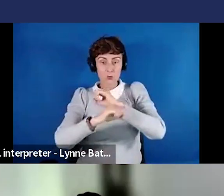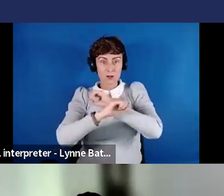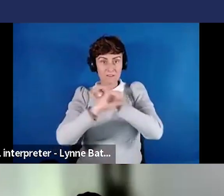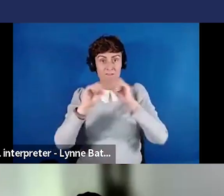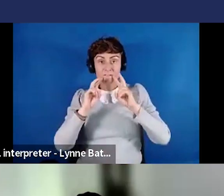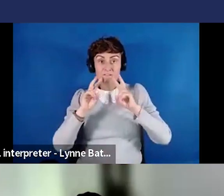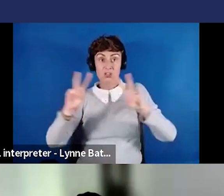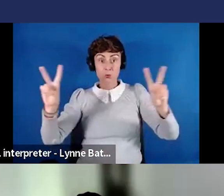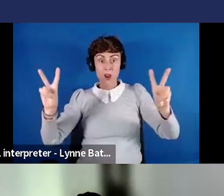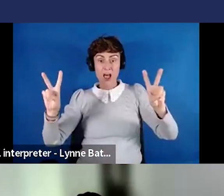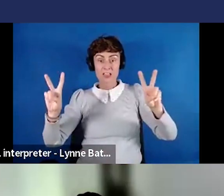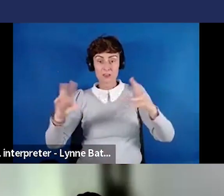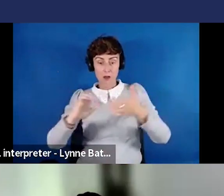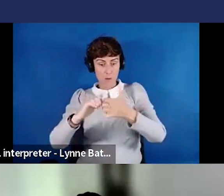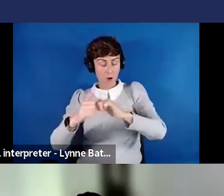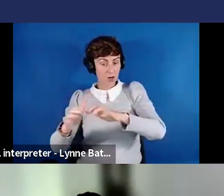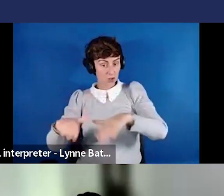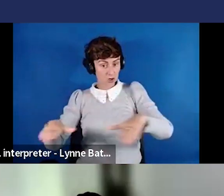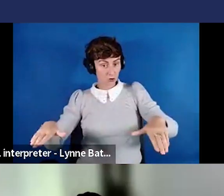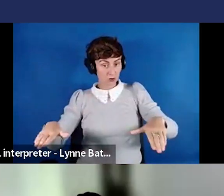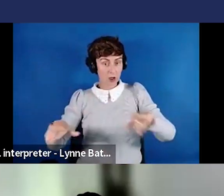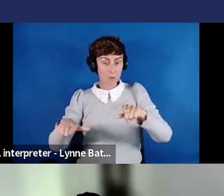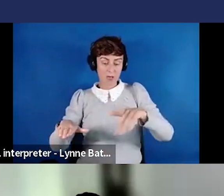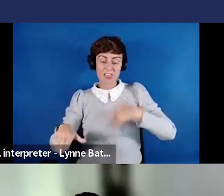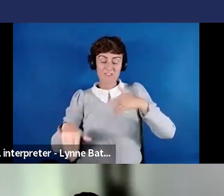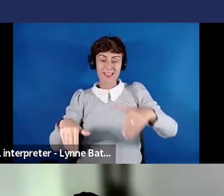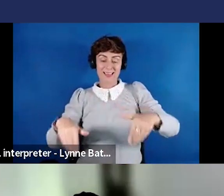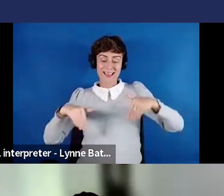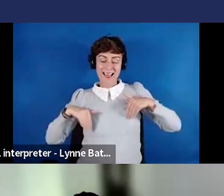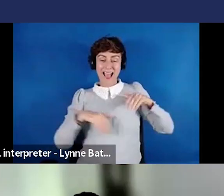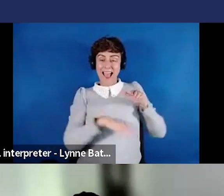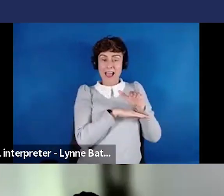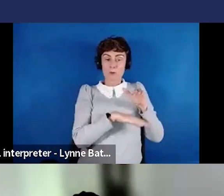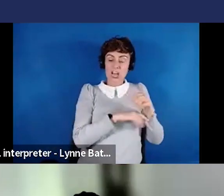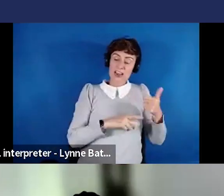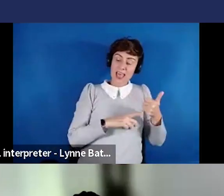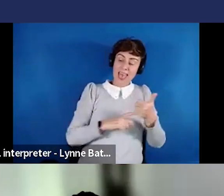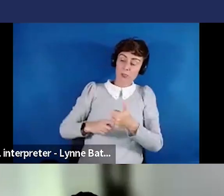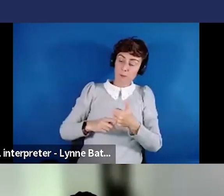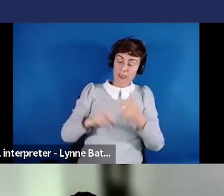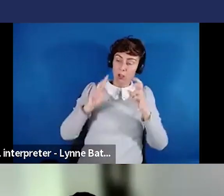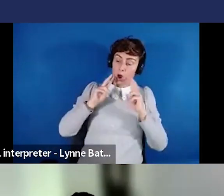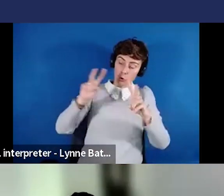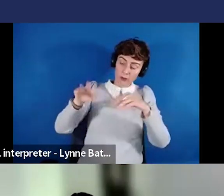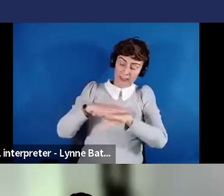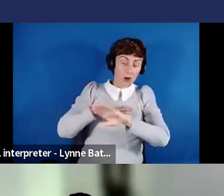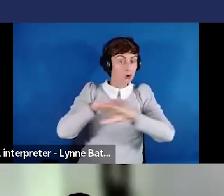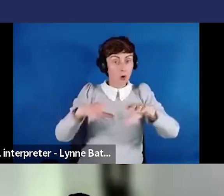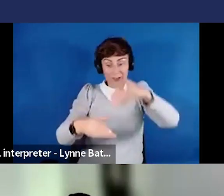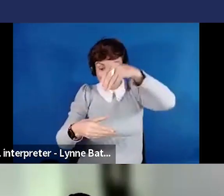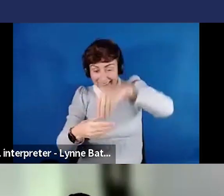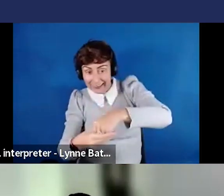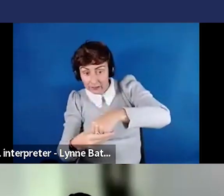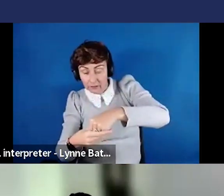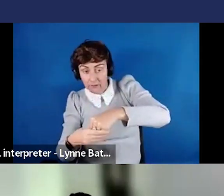don't feel a part of it. They're like on the outside helping them rather than part of the inside that needs some support. And so a